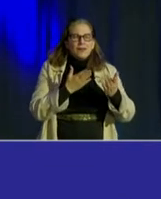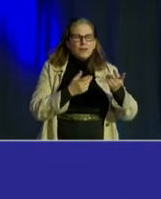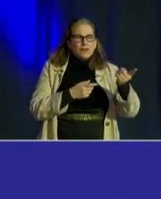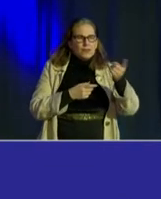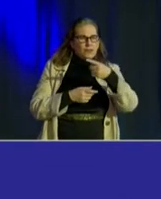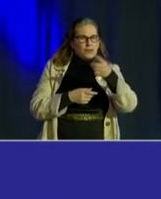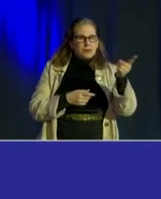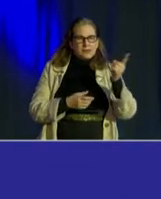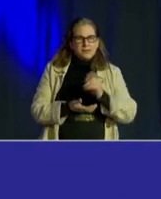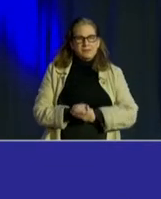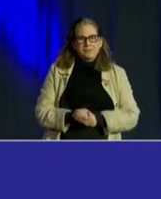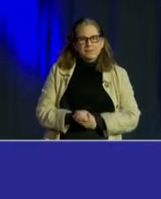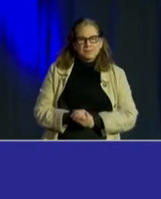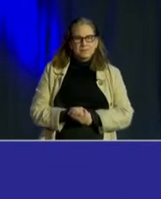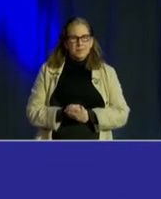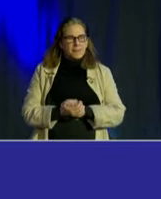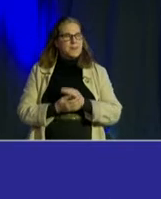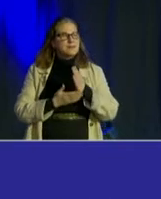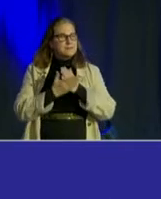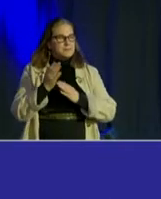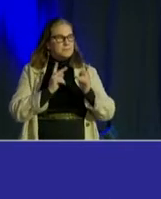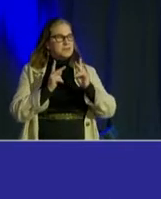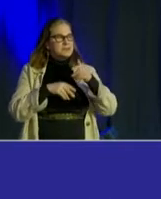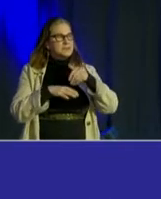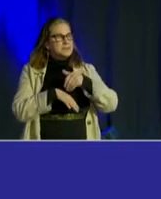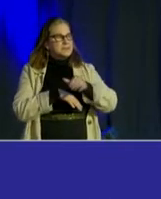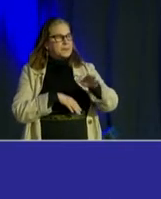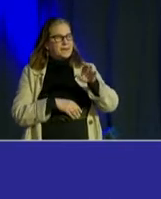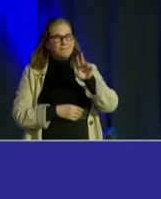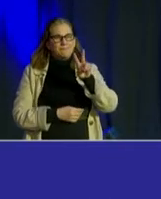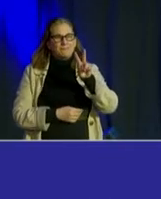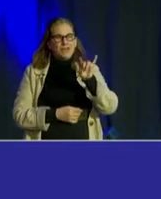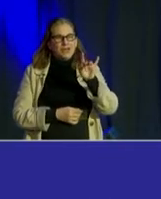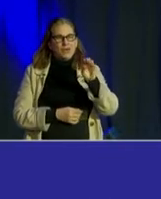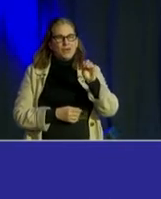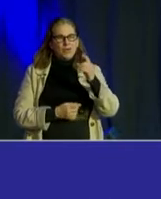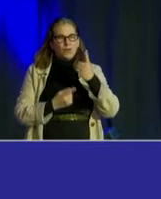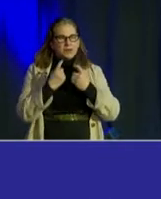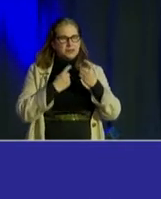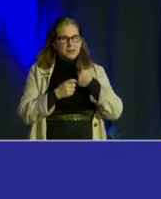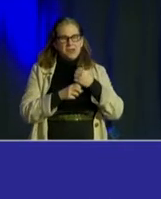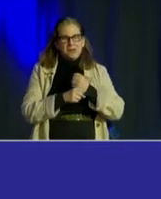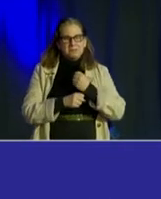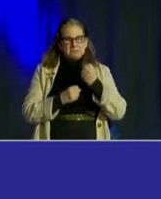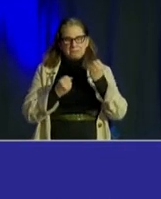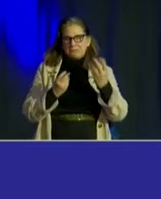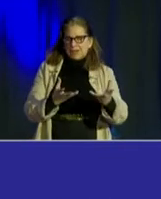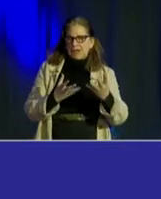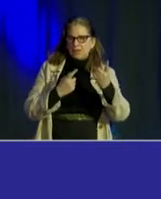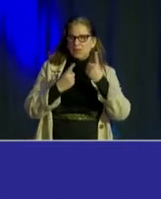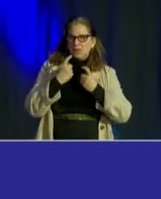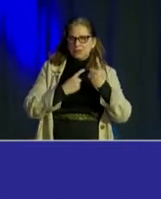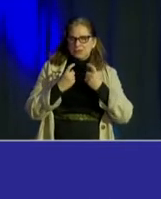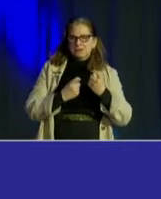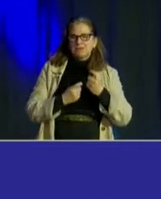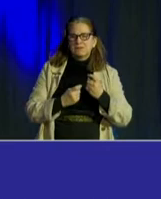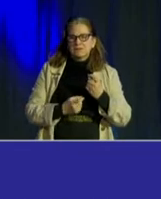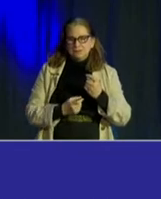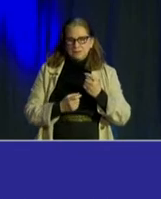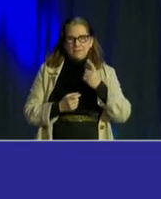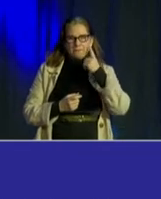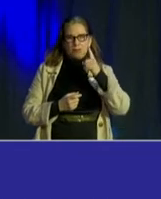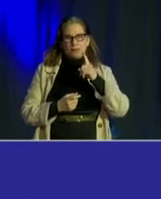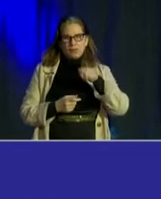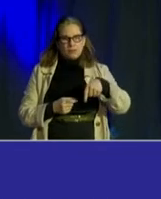at budget@dc.gov. We received dozens of questions from residents all across the city, and we're going to get started for our question and answer portion